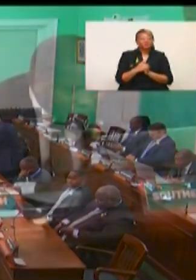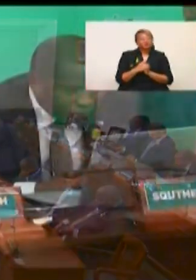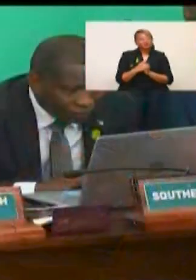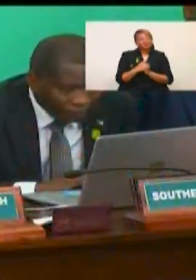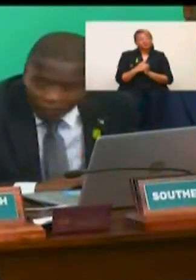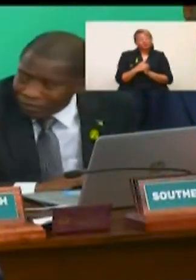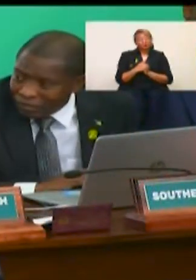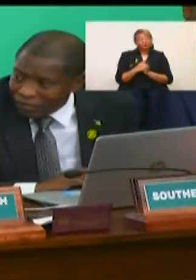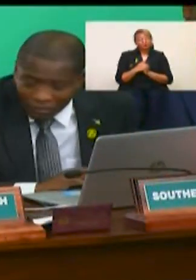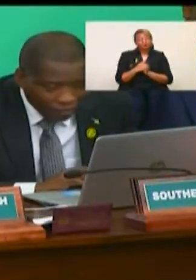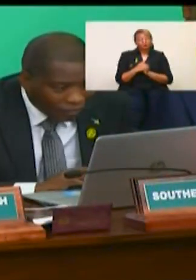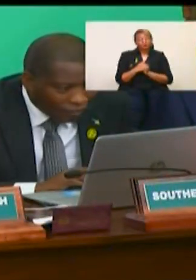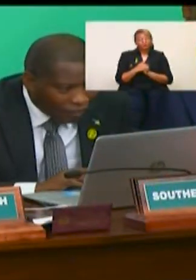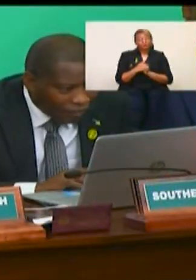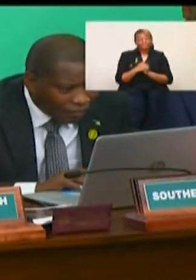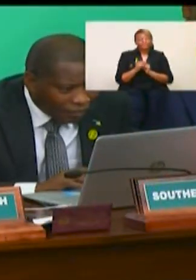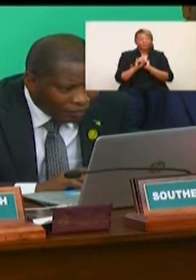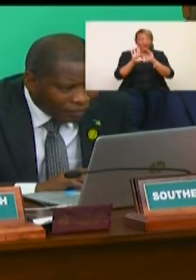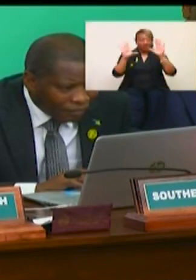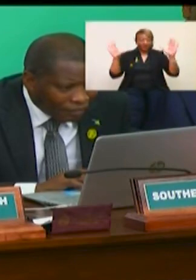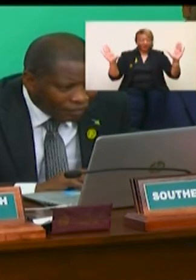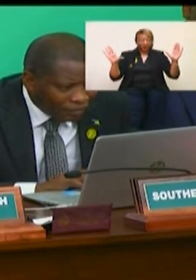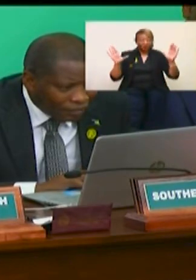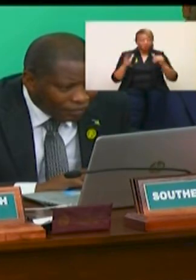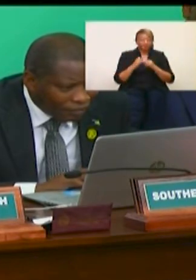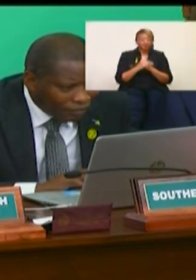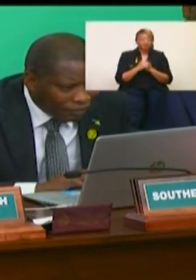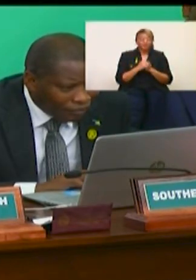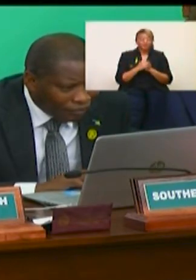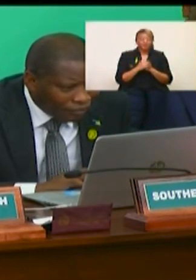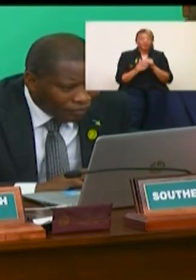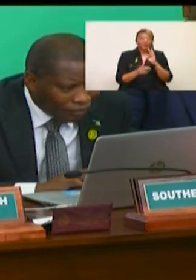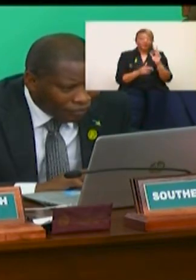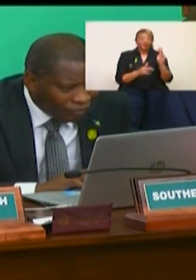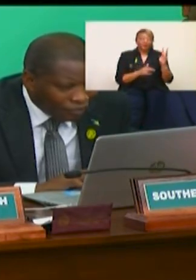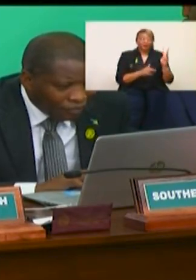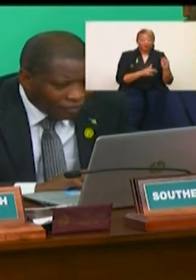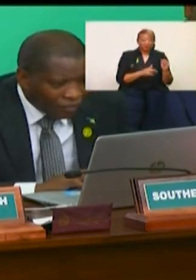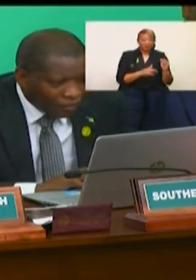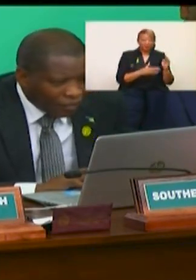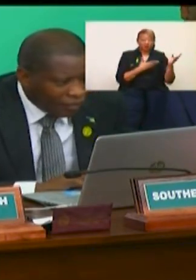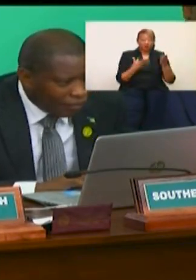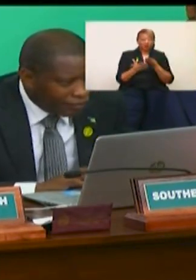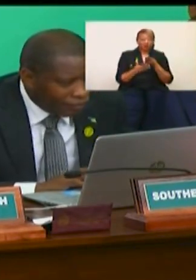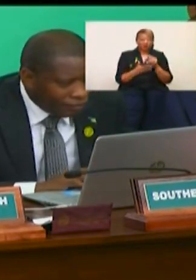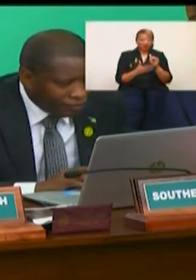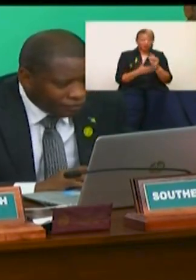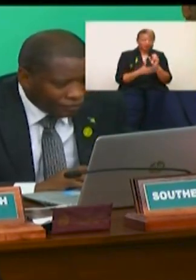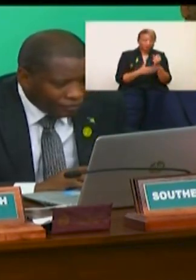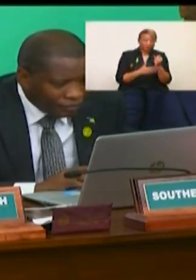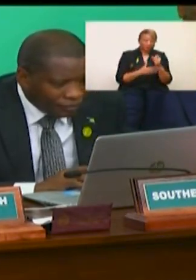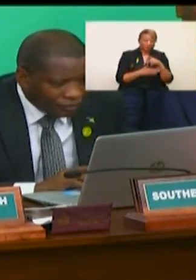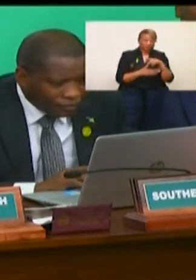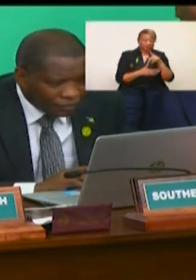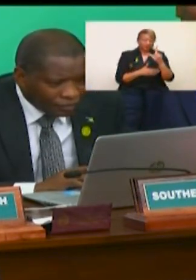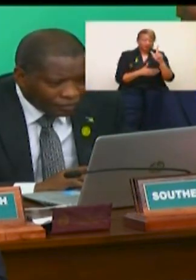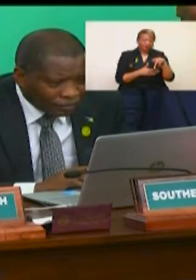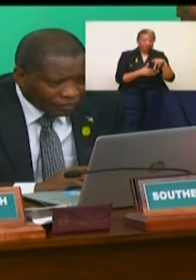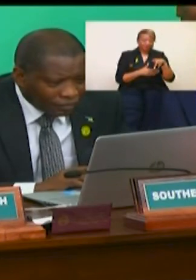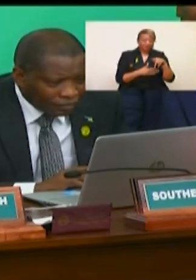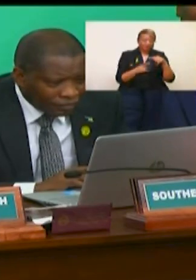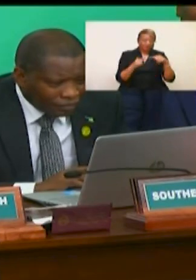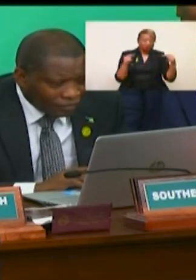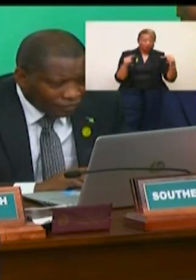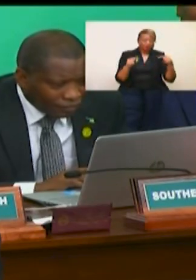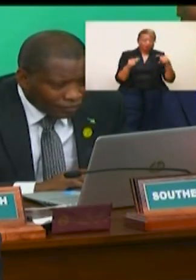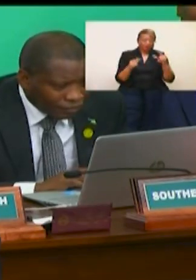On a matter of clarification, the FNM had brought Atlantis here. The PLP opposed the